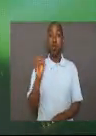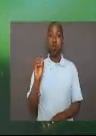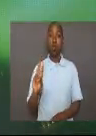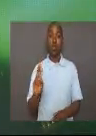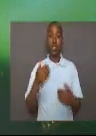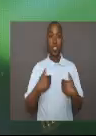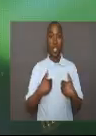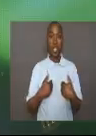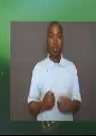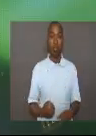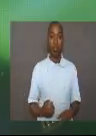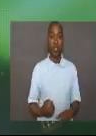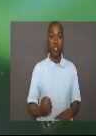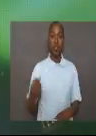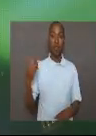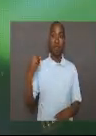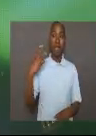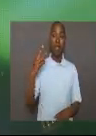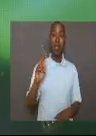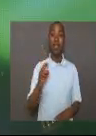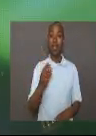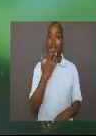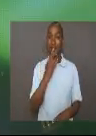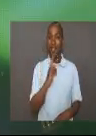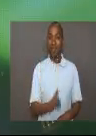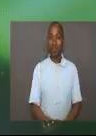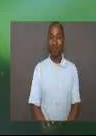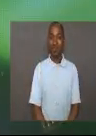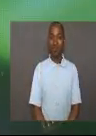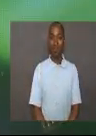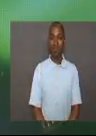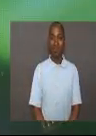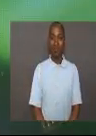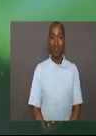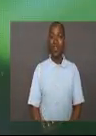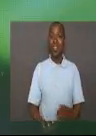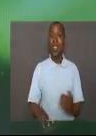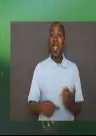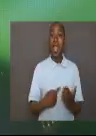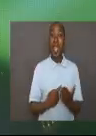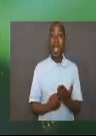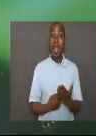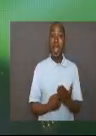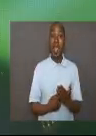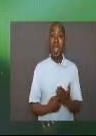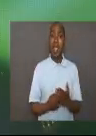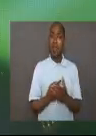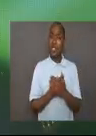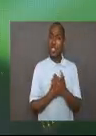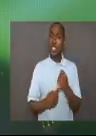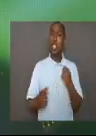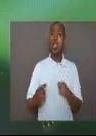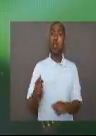bright red as it travels through the arteries. The only arteries that